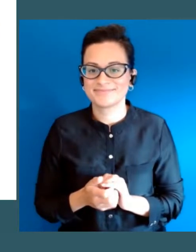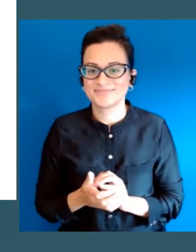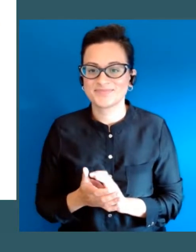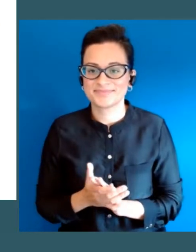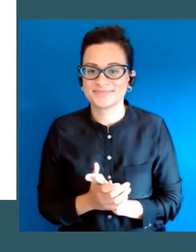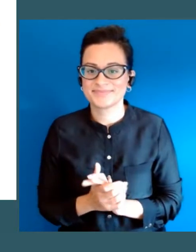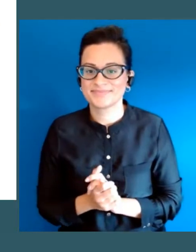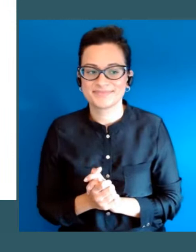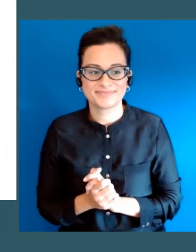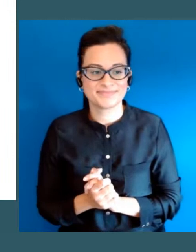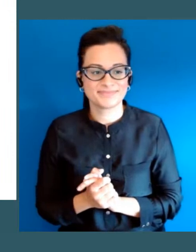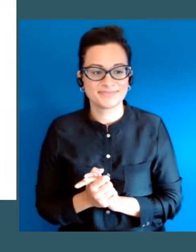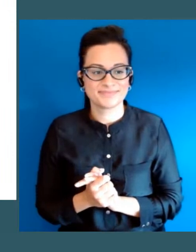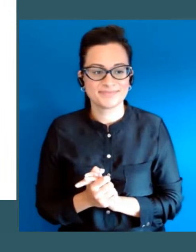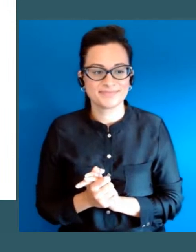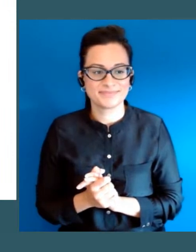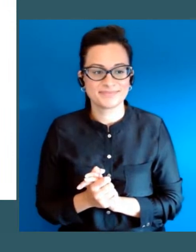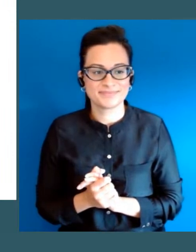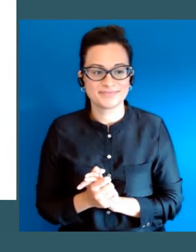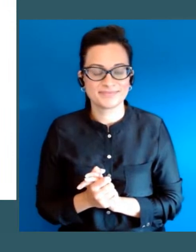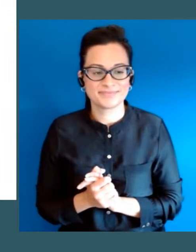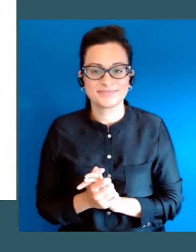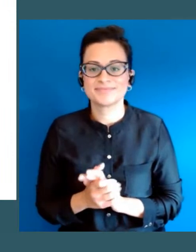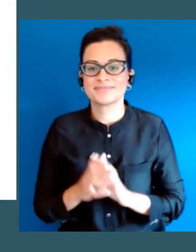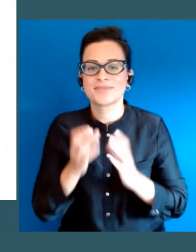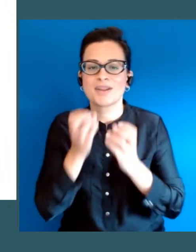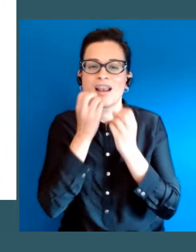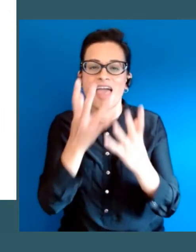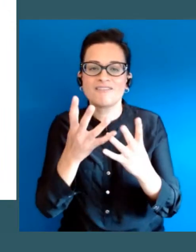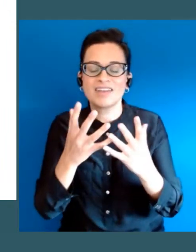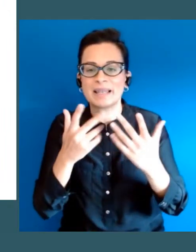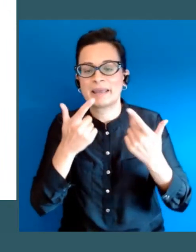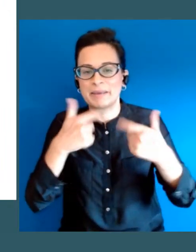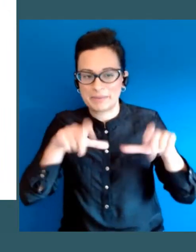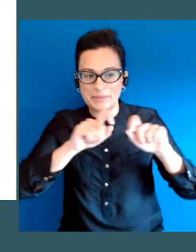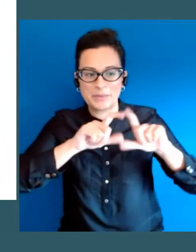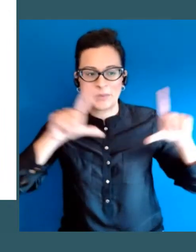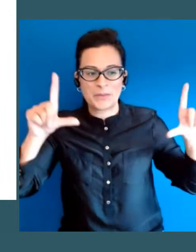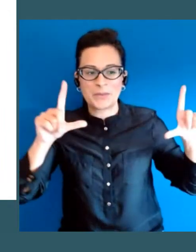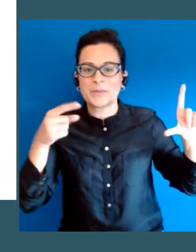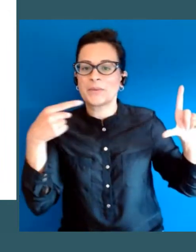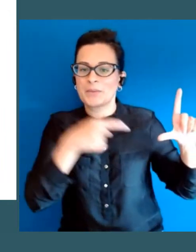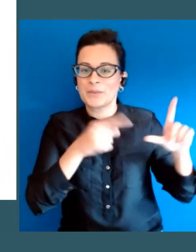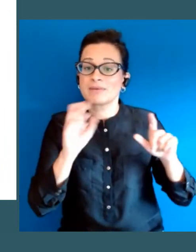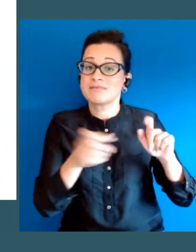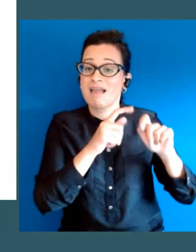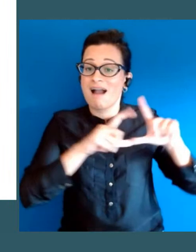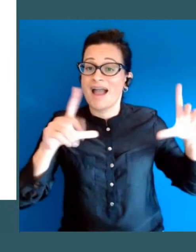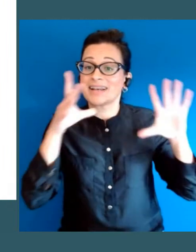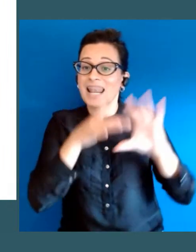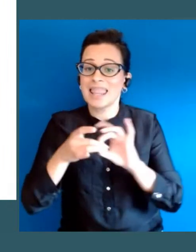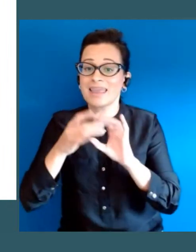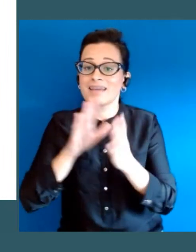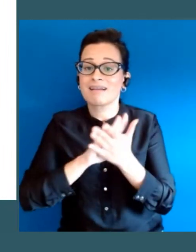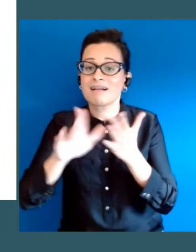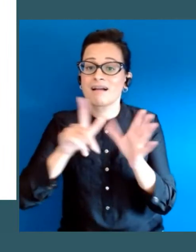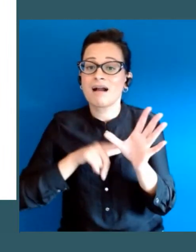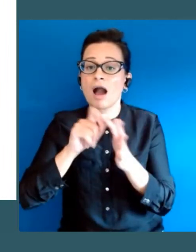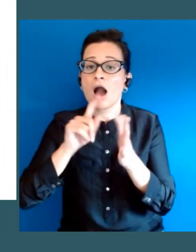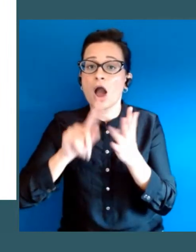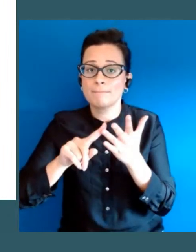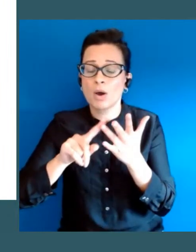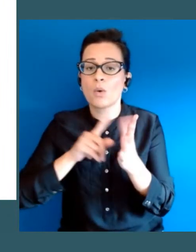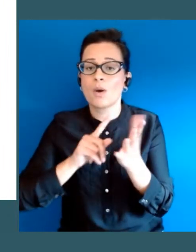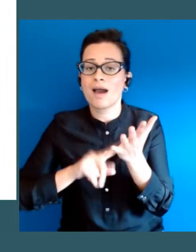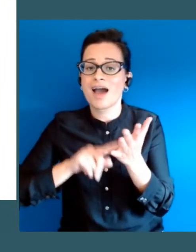There you go. Lovely. So this slide is in relation to hyperallergenic formula. So if baby